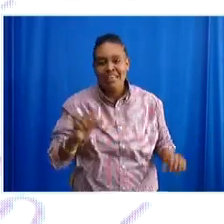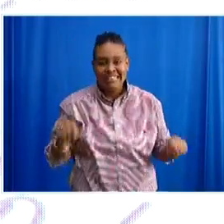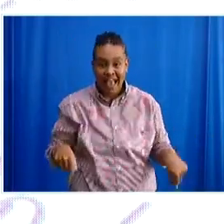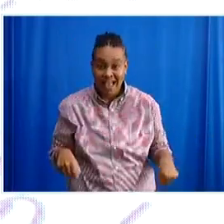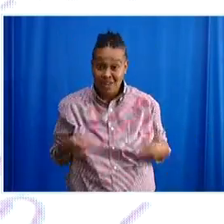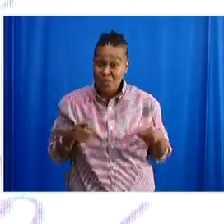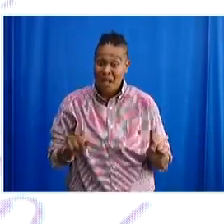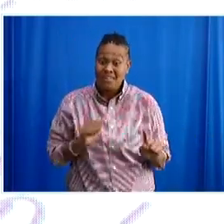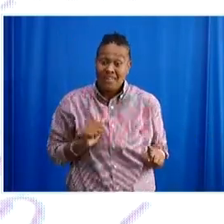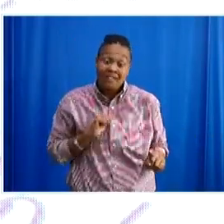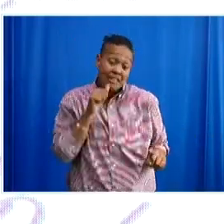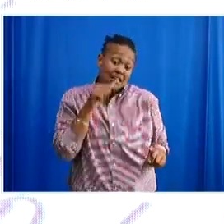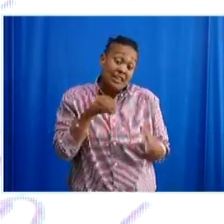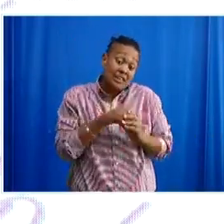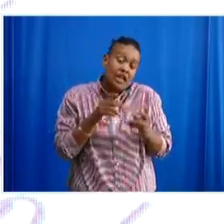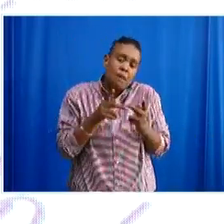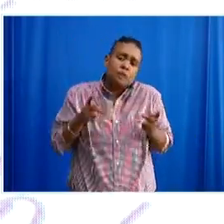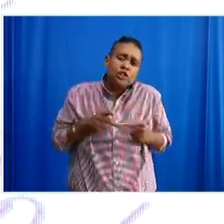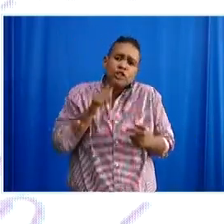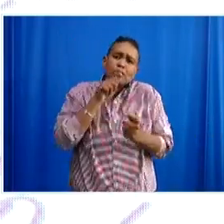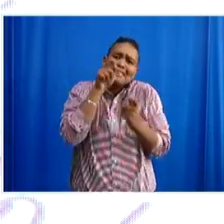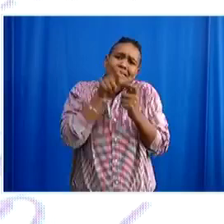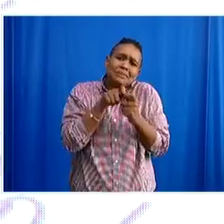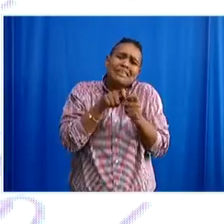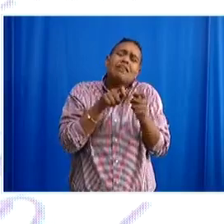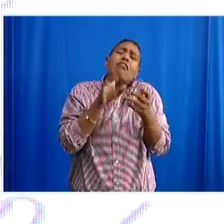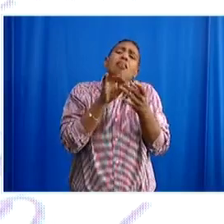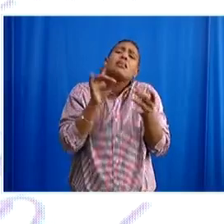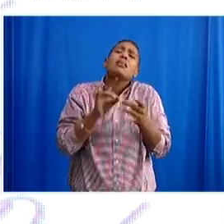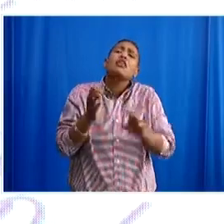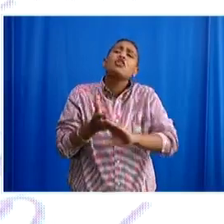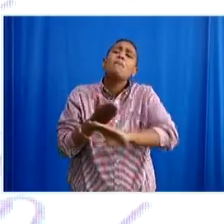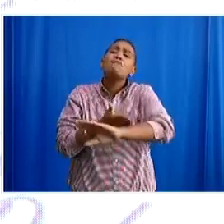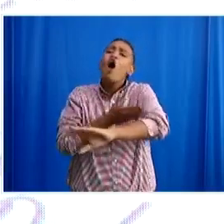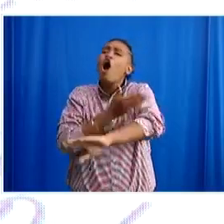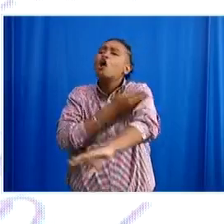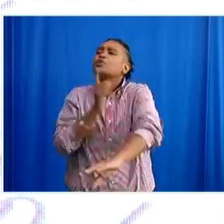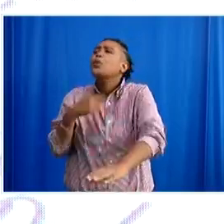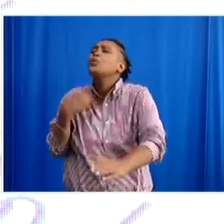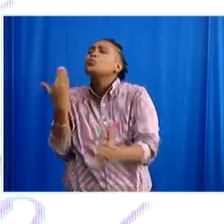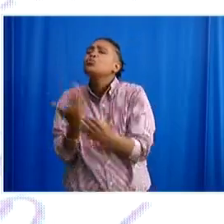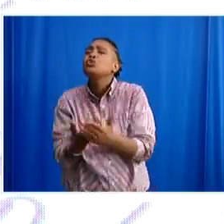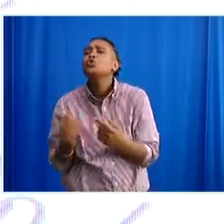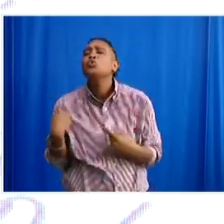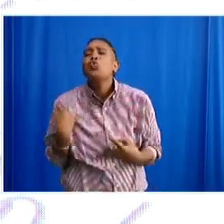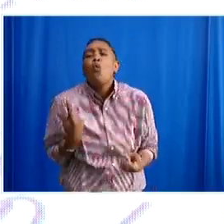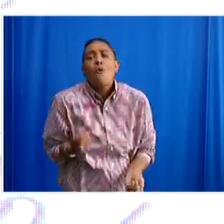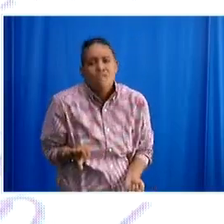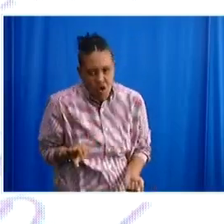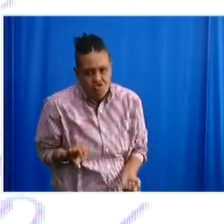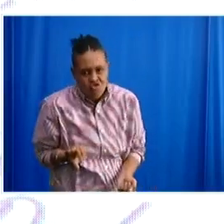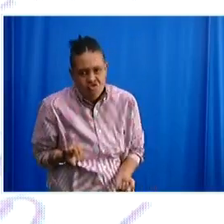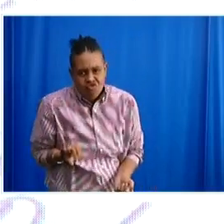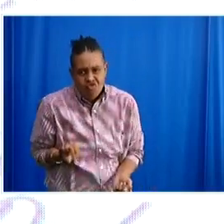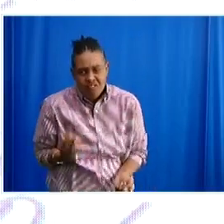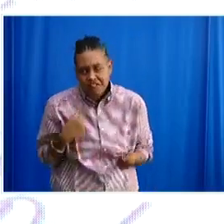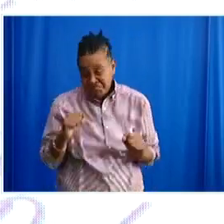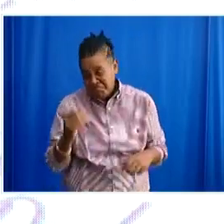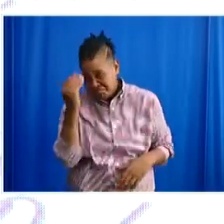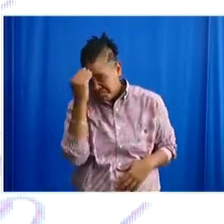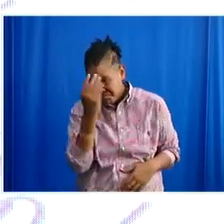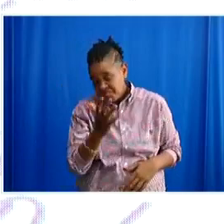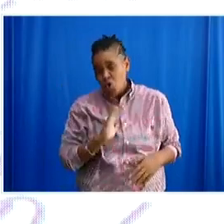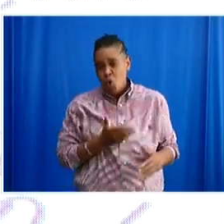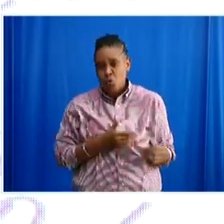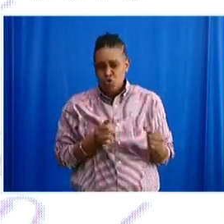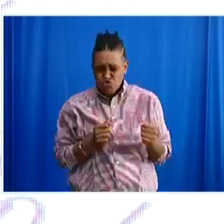to specifically mention the progress that we've made in this regard, I can say that our